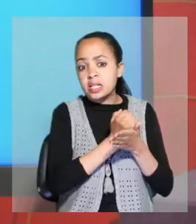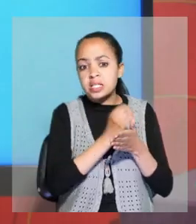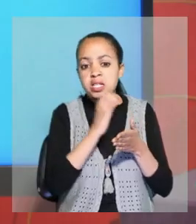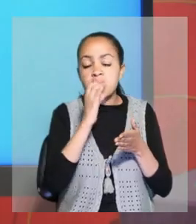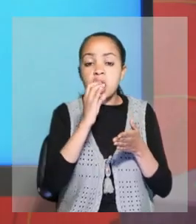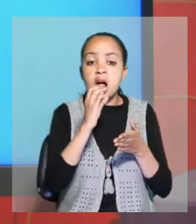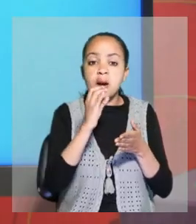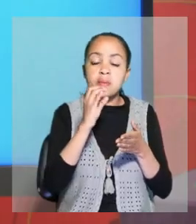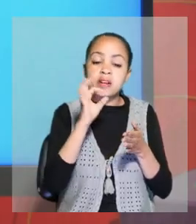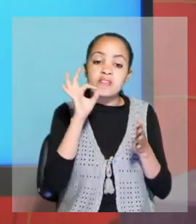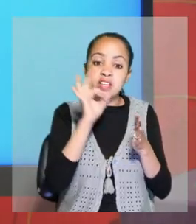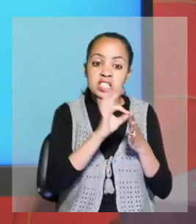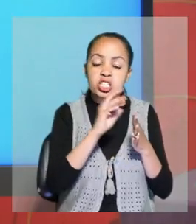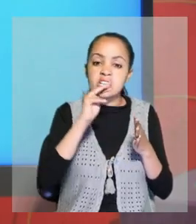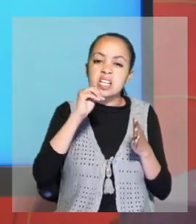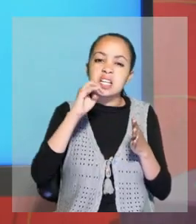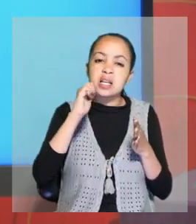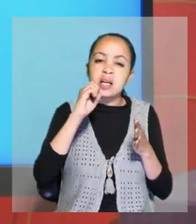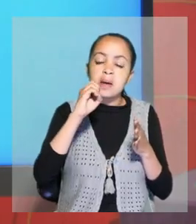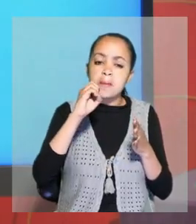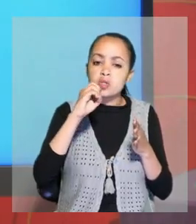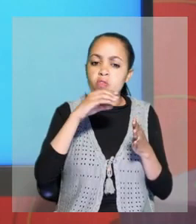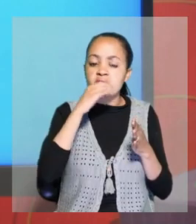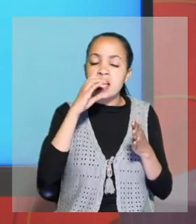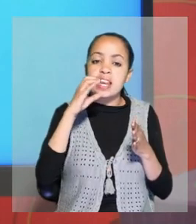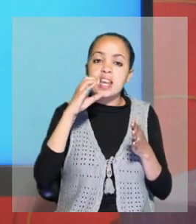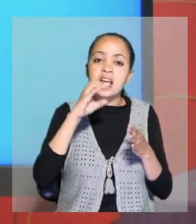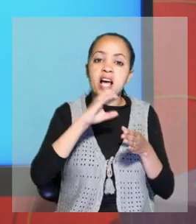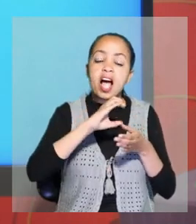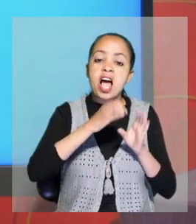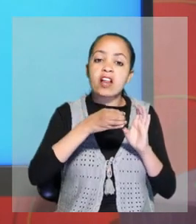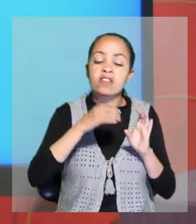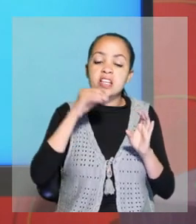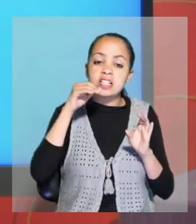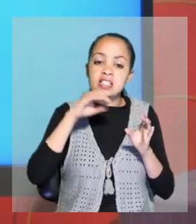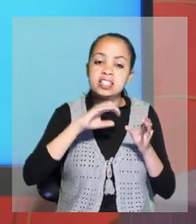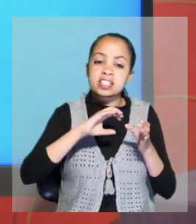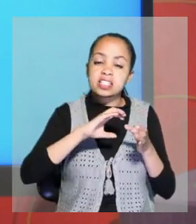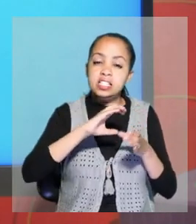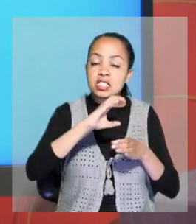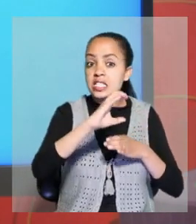carbon fixation in mesophyll cell and the Calvin cycle in bundle cell.